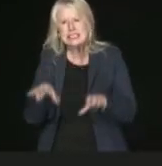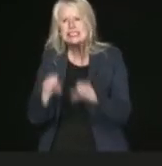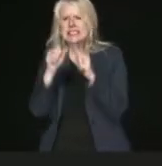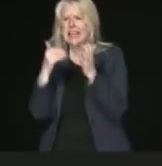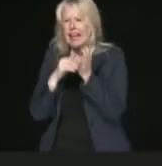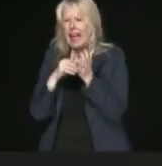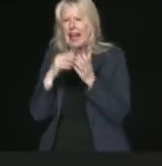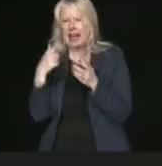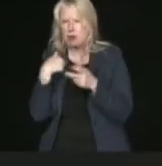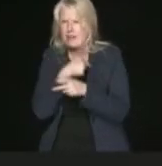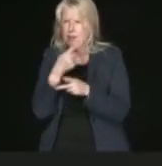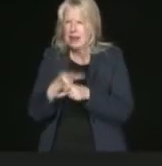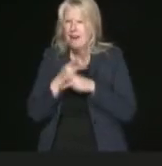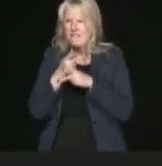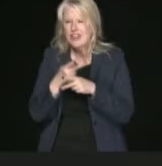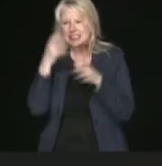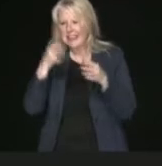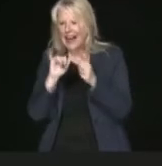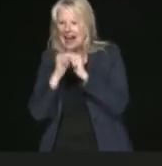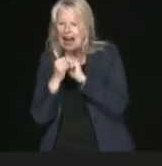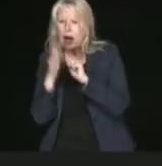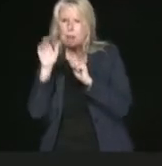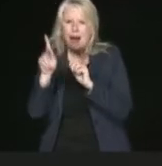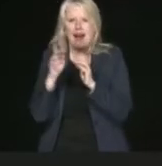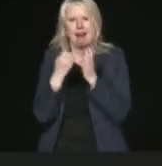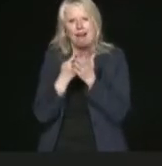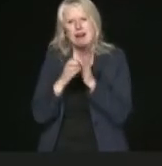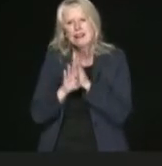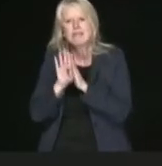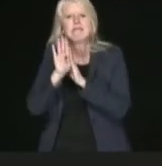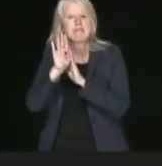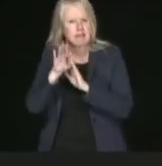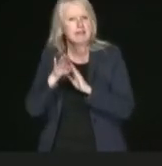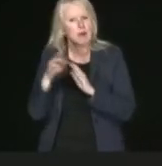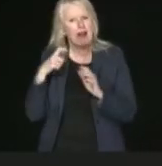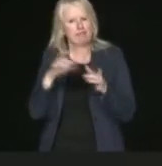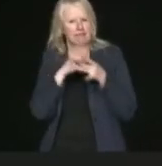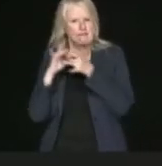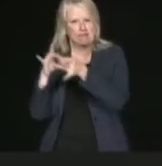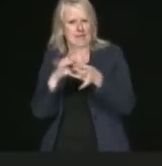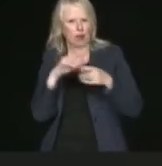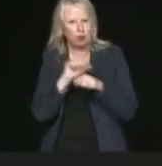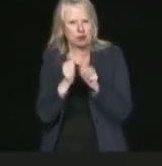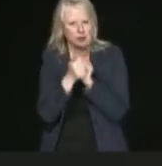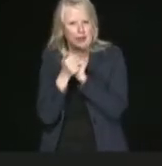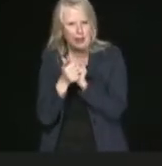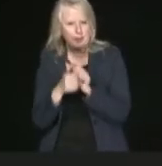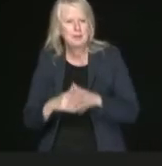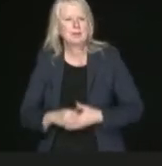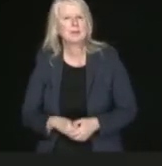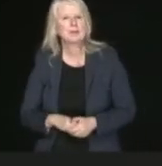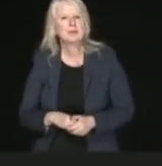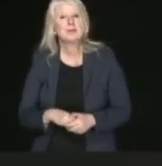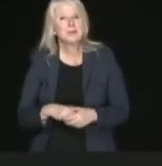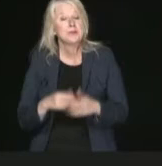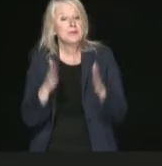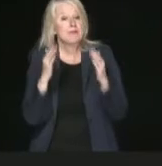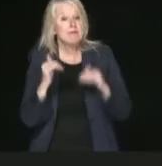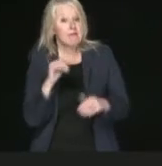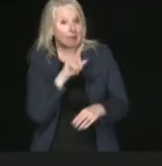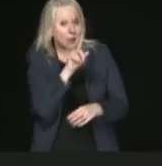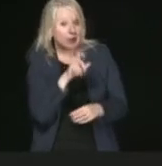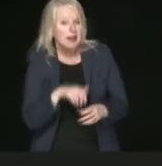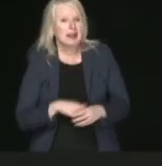and in full coordination with others as to how that can happen. I think it may have been a little discouraging yesterday to hear